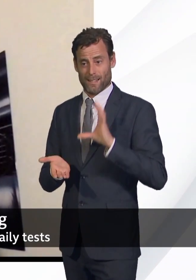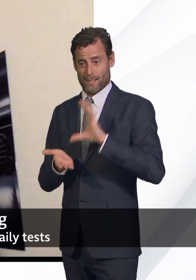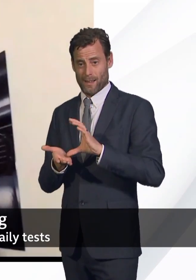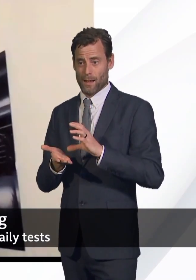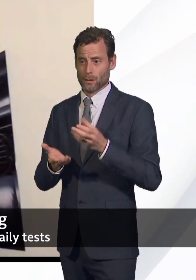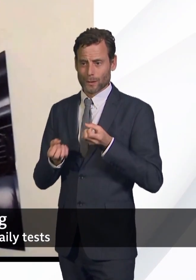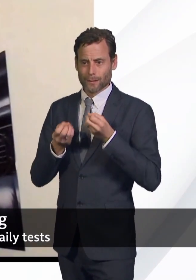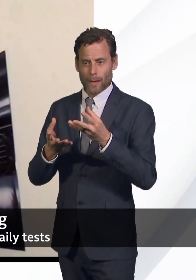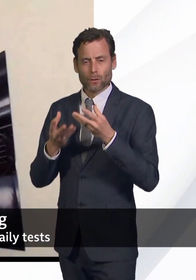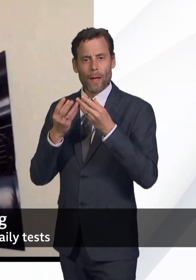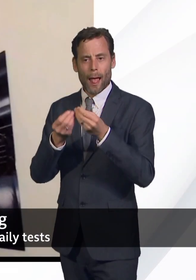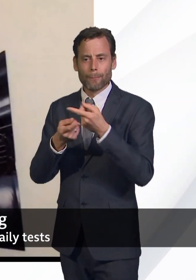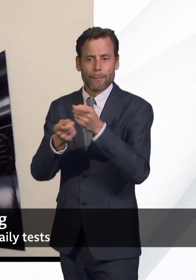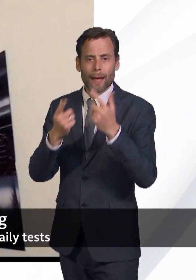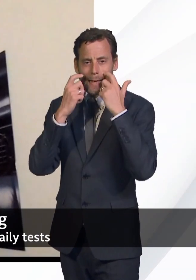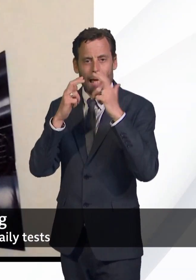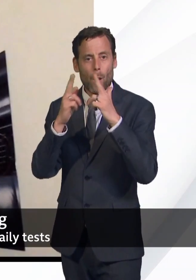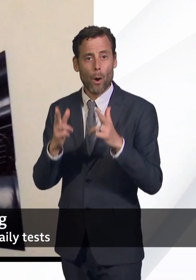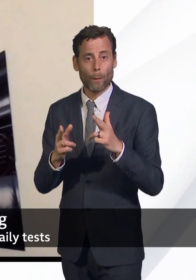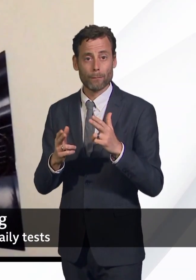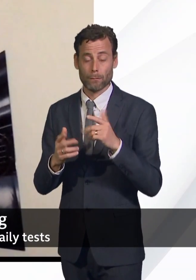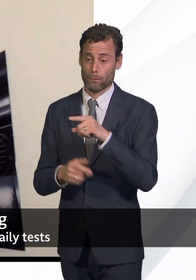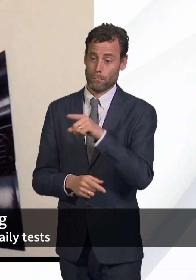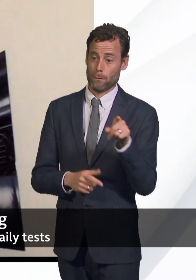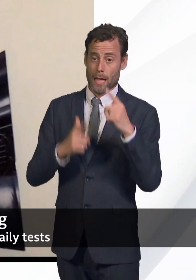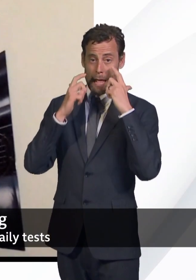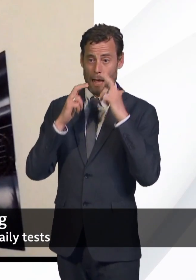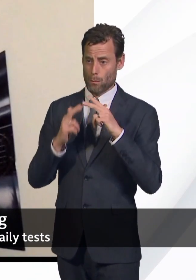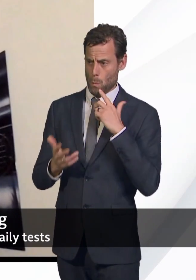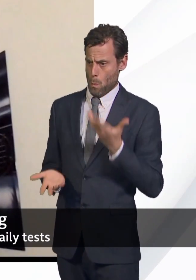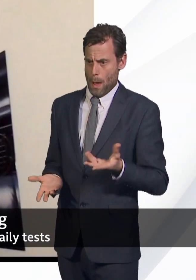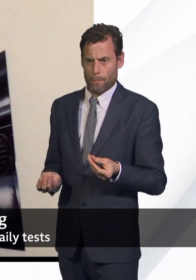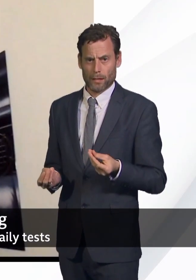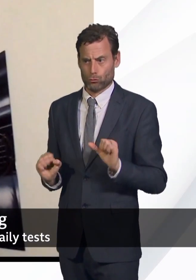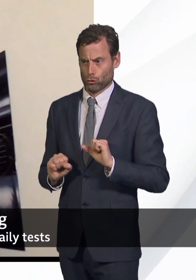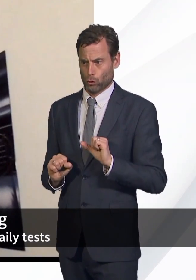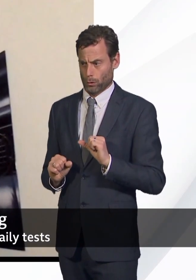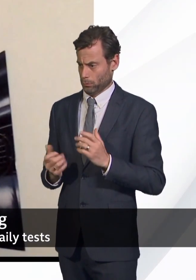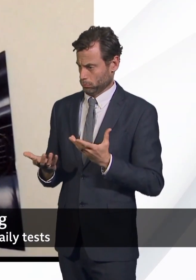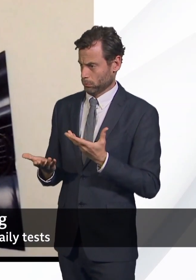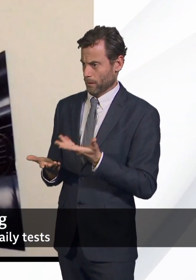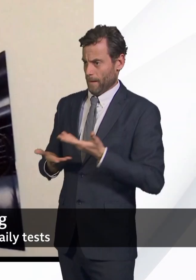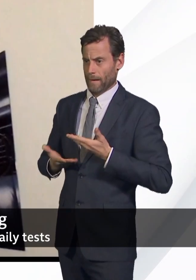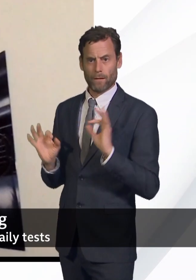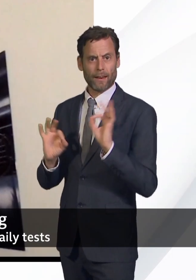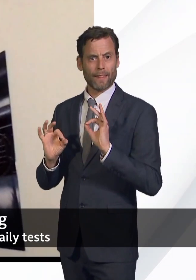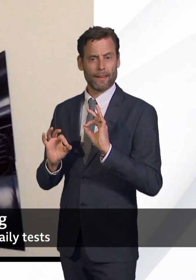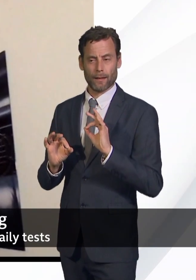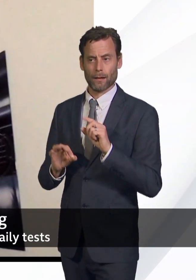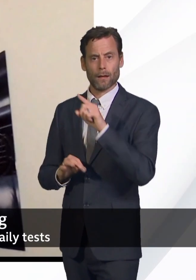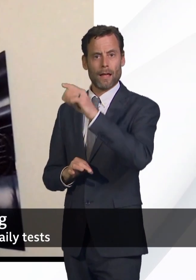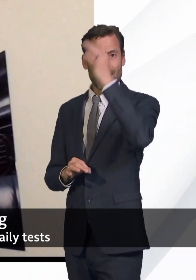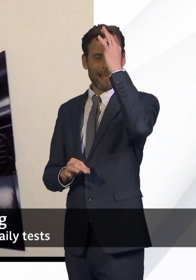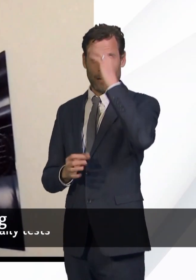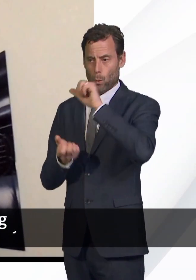councils. Councils say they haven't got enough money, and the money you've announced today is specifically for infection control. Wouldn't it be better to allow the care